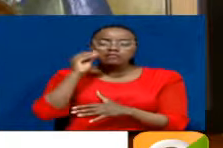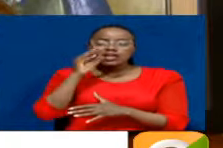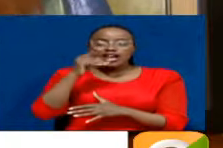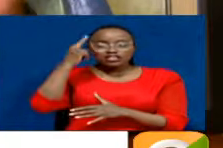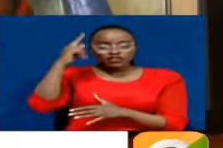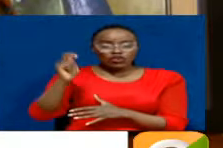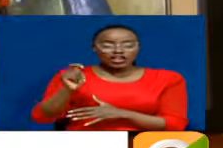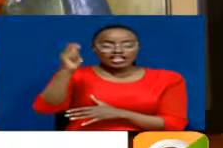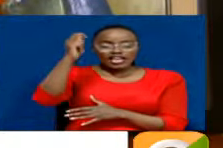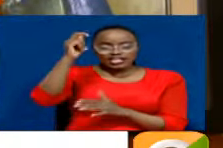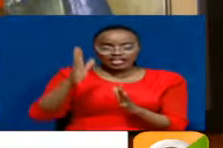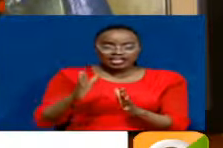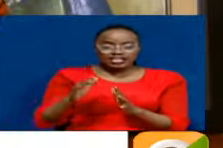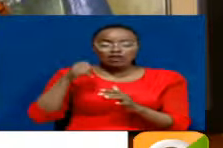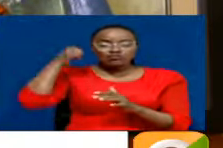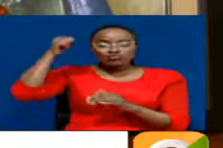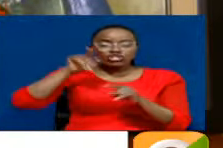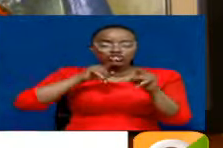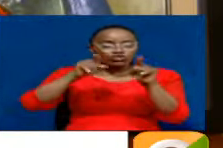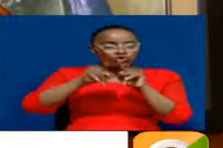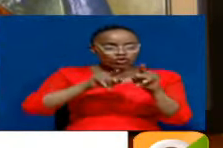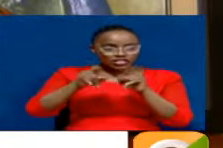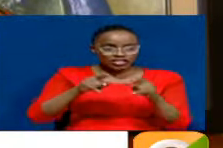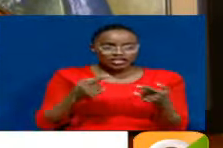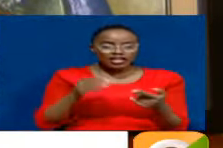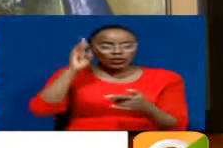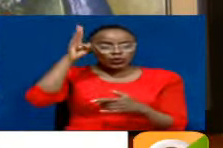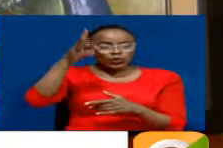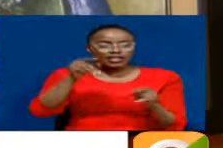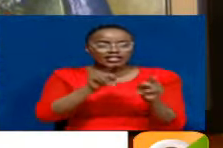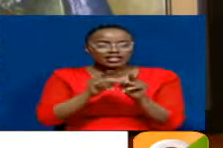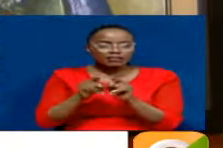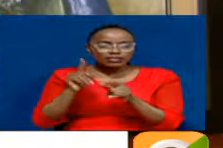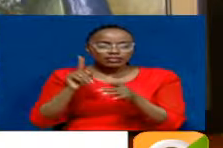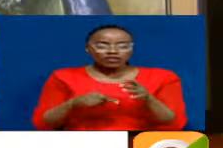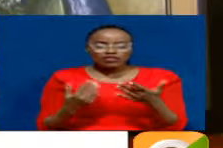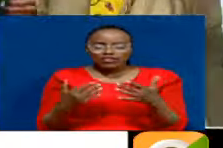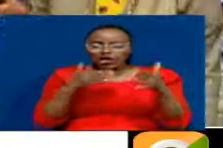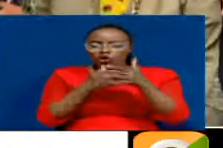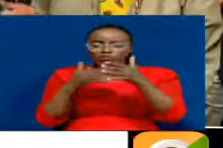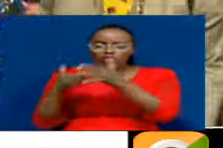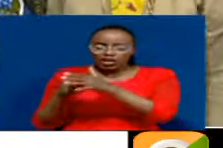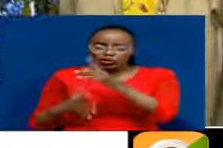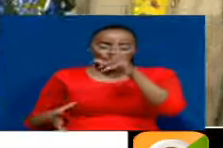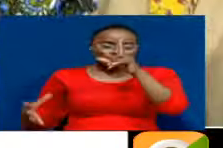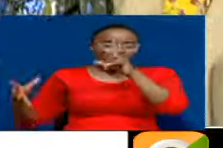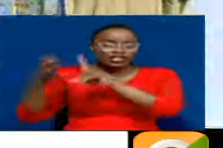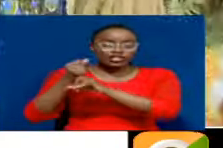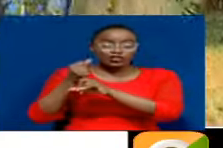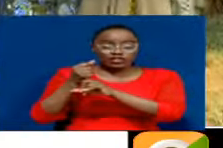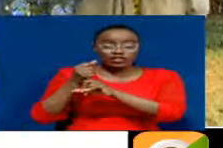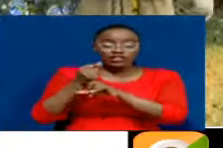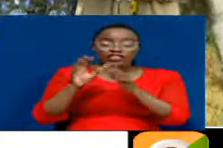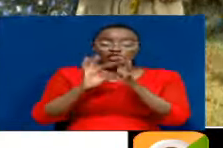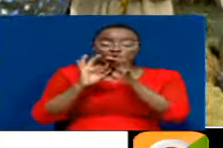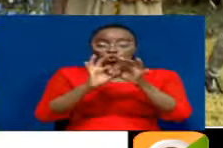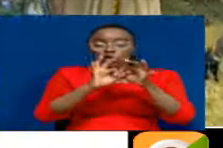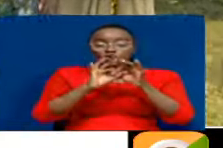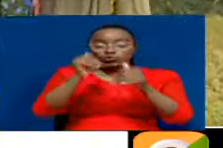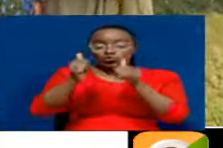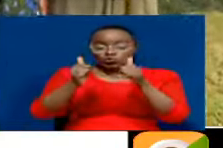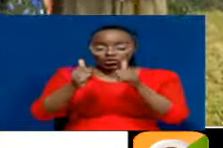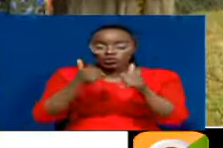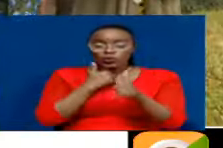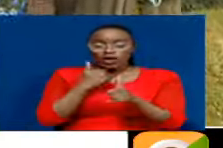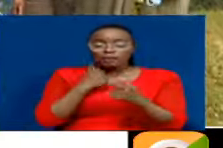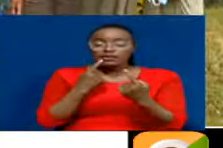for Kenya's political journey. It's going to be the obstacle to realizing the cohesion that we have